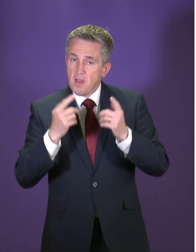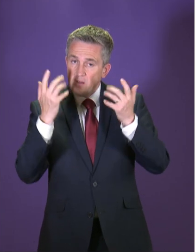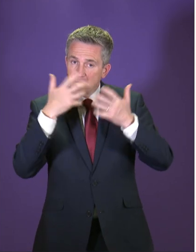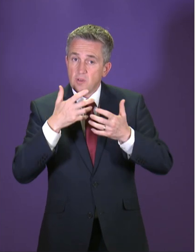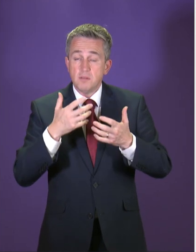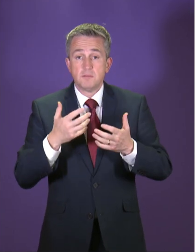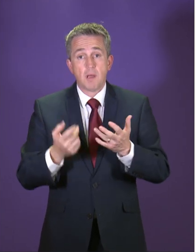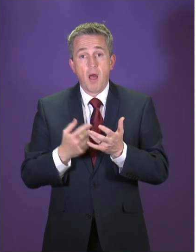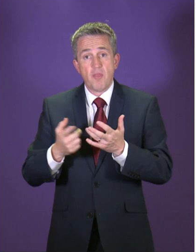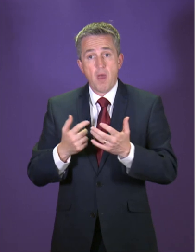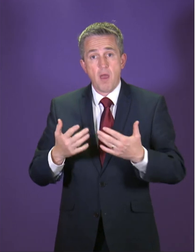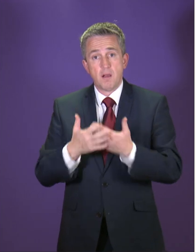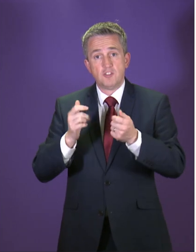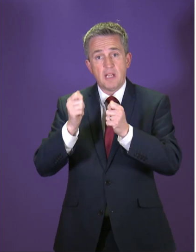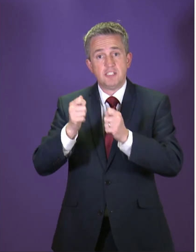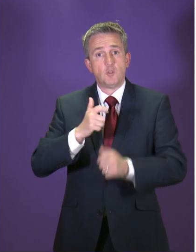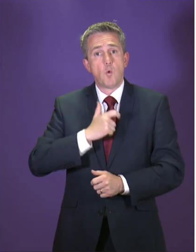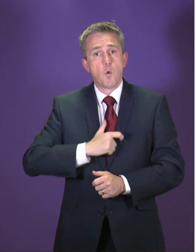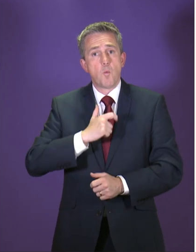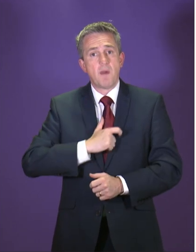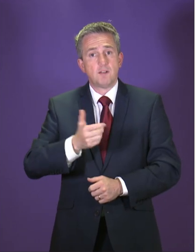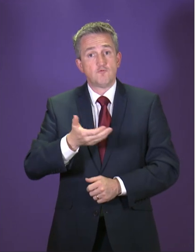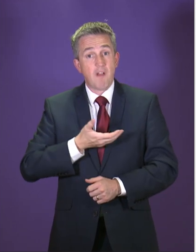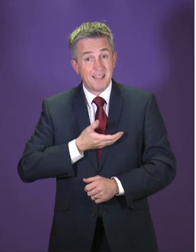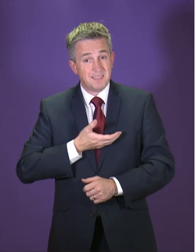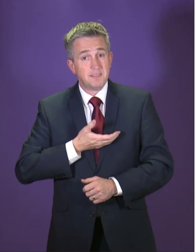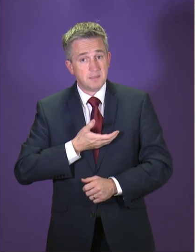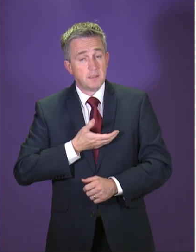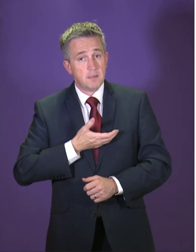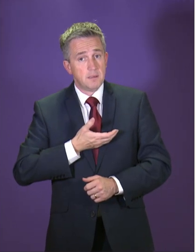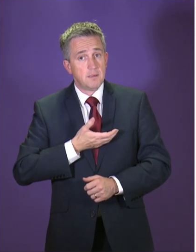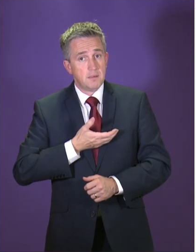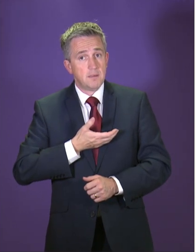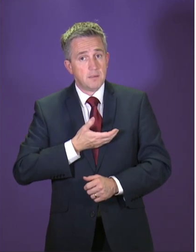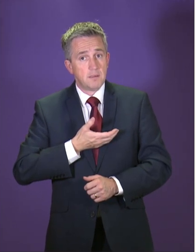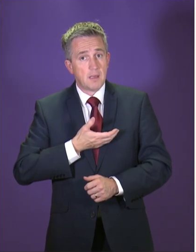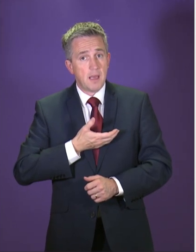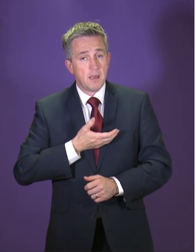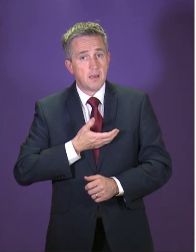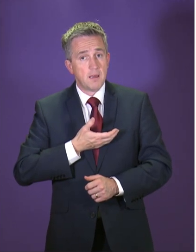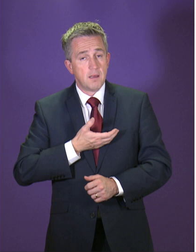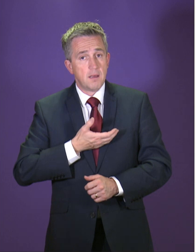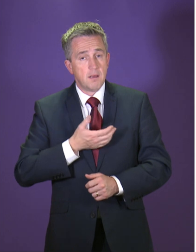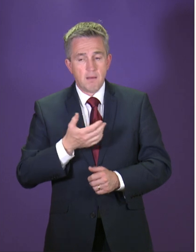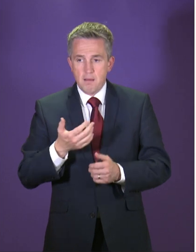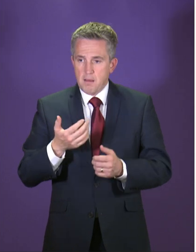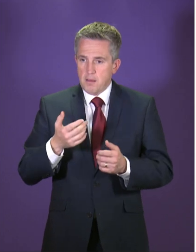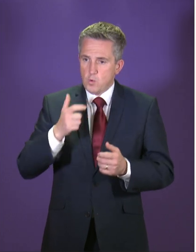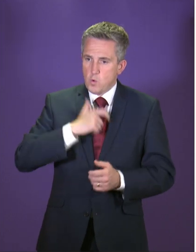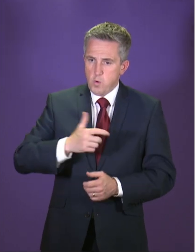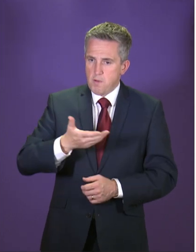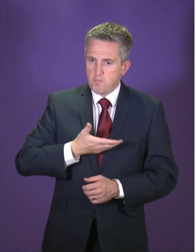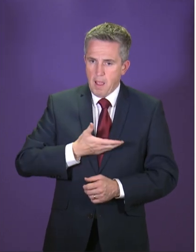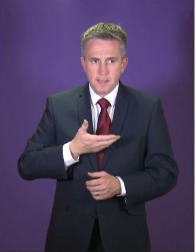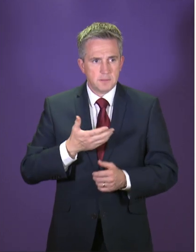rights revolution, as we heard yesterday, which is gradually making people conscious